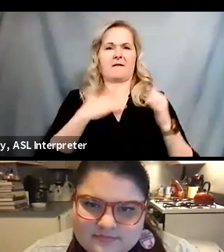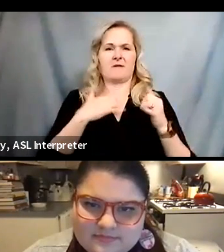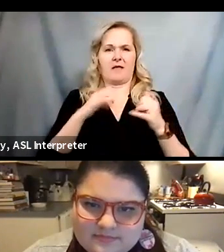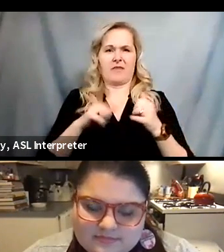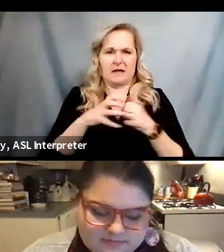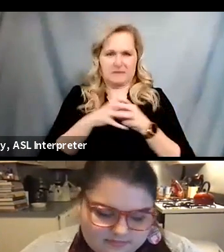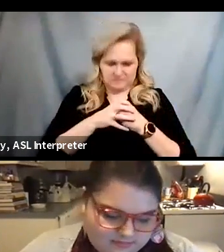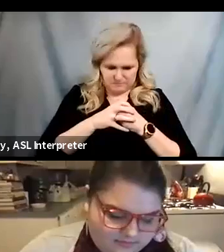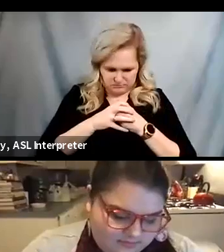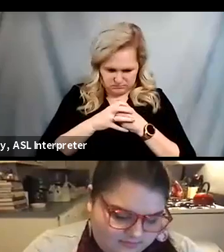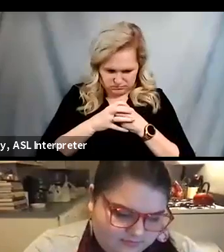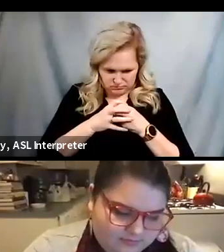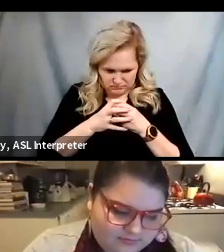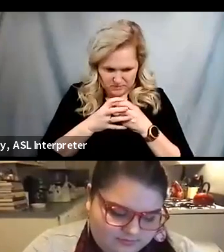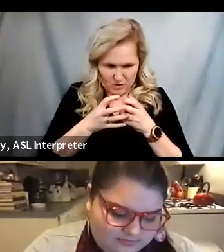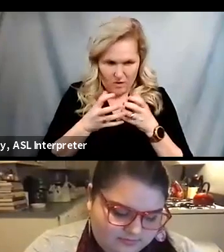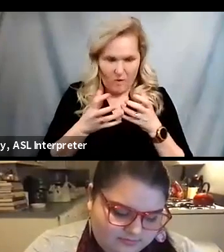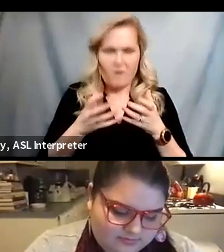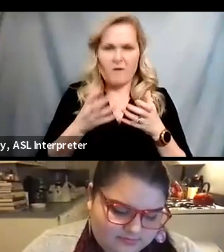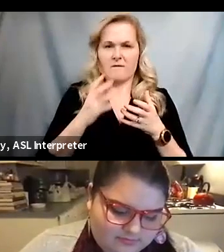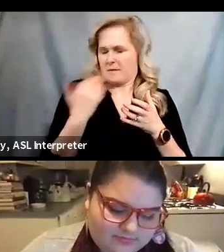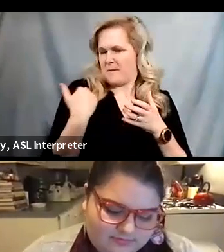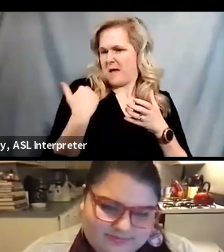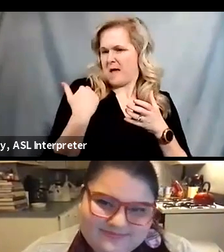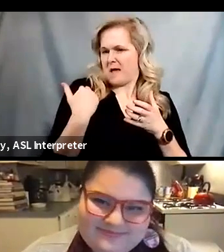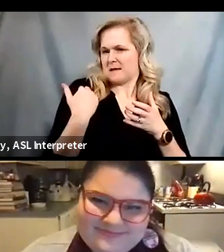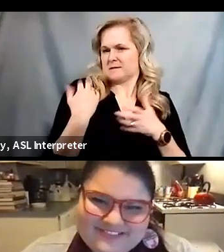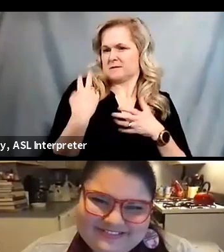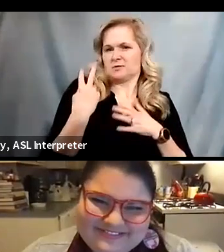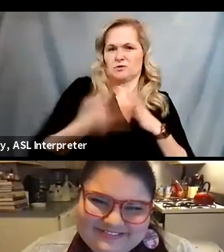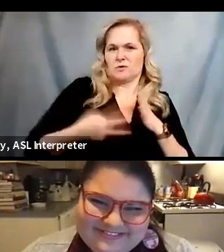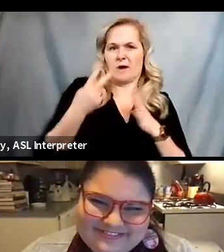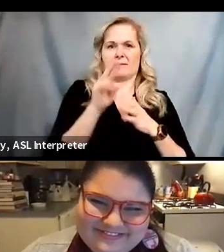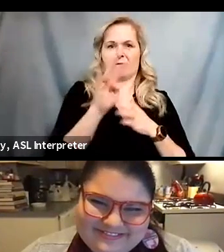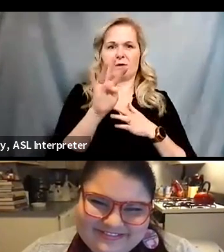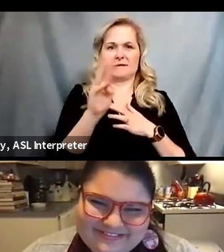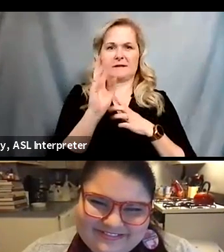over the course of the last 2 hours and 46 minutes.